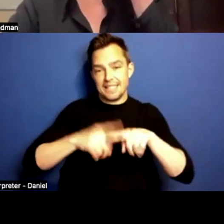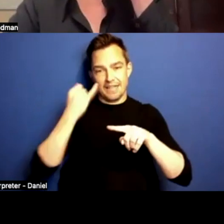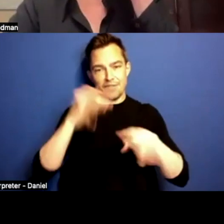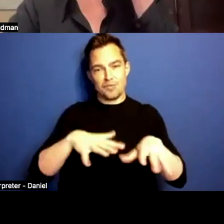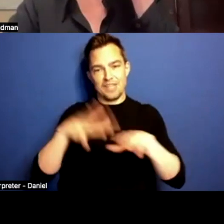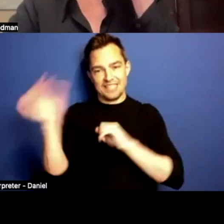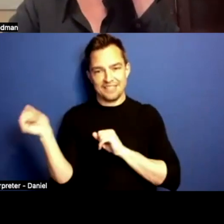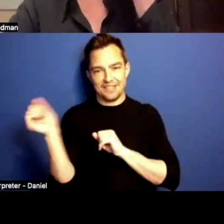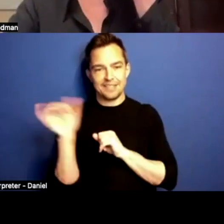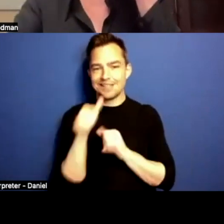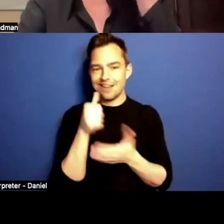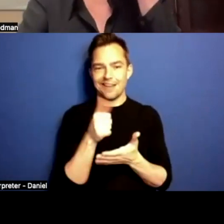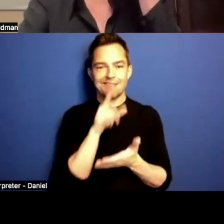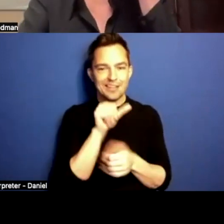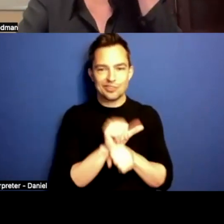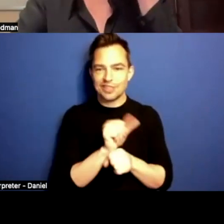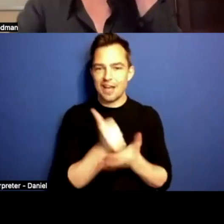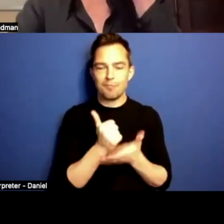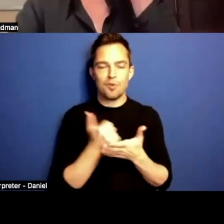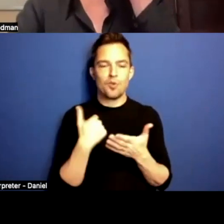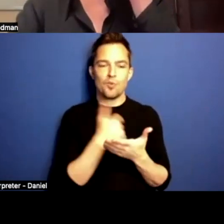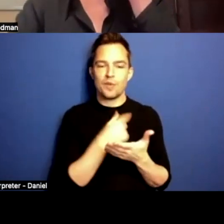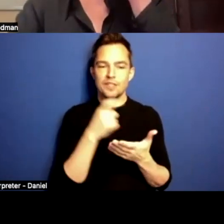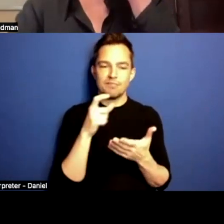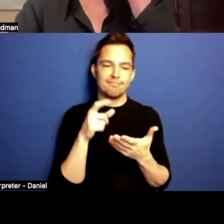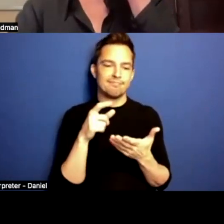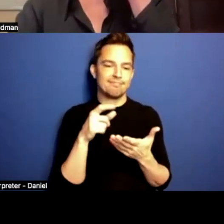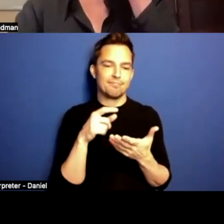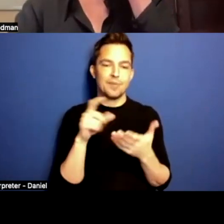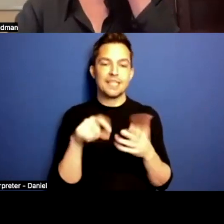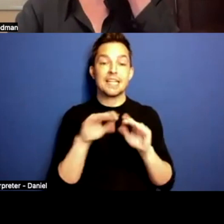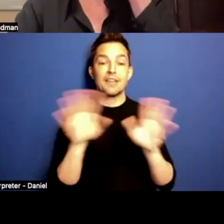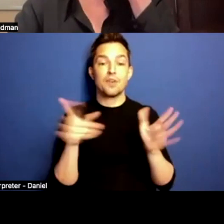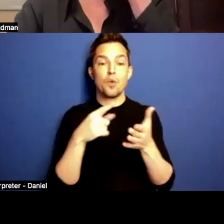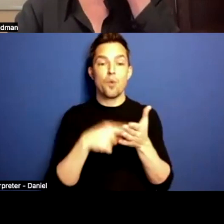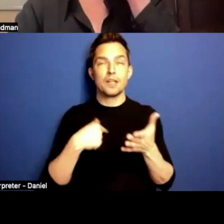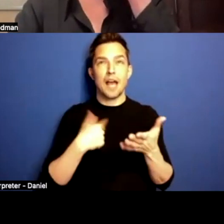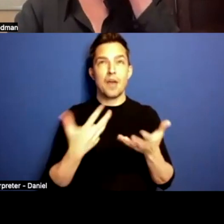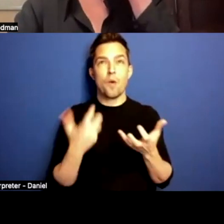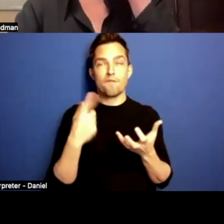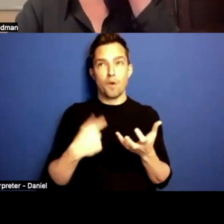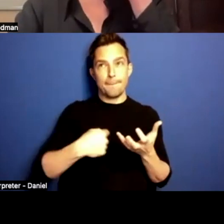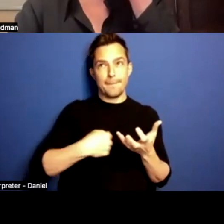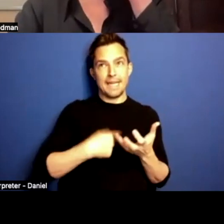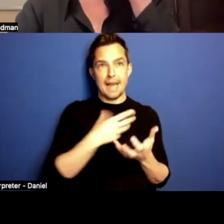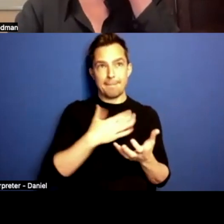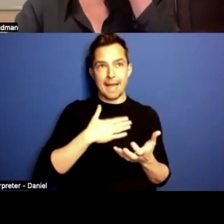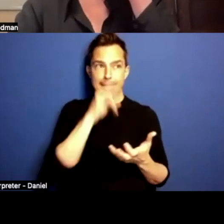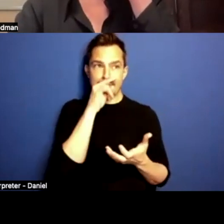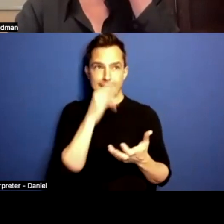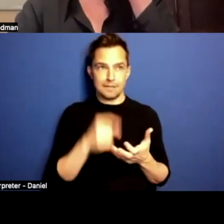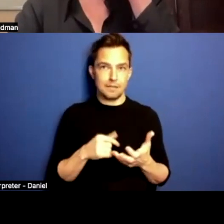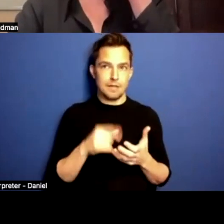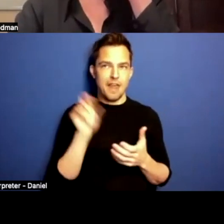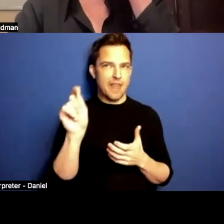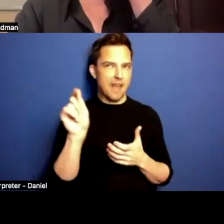actually not helpful. We all need to have clarity about what do I want for me and my kids? And therefore, how do I